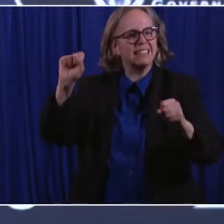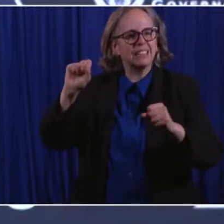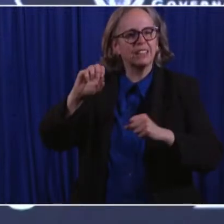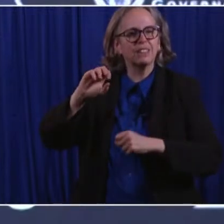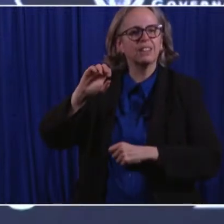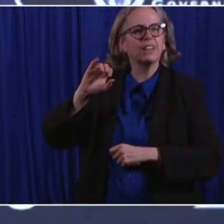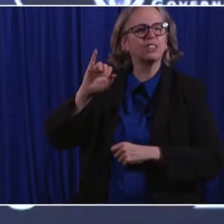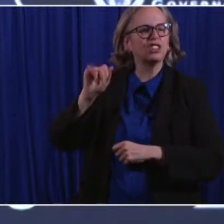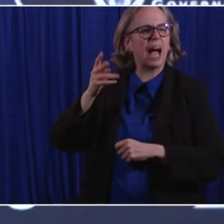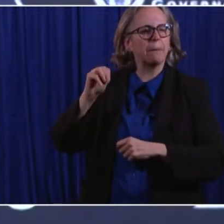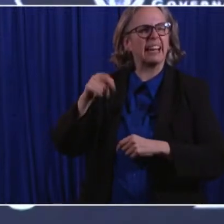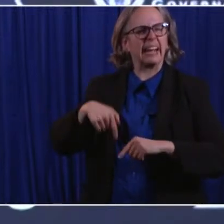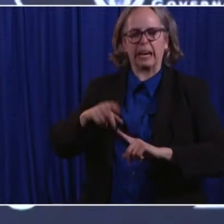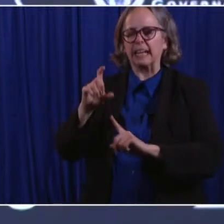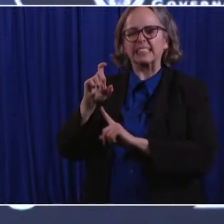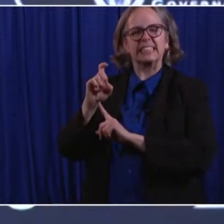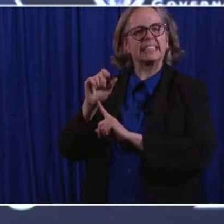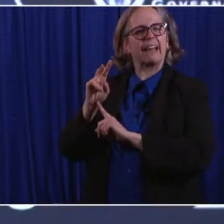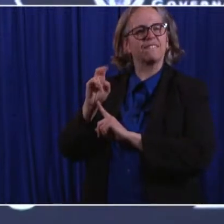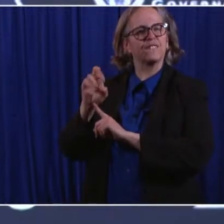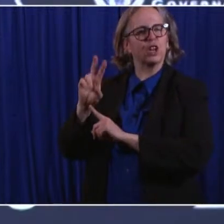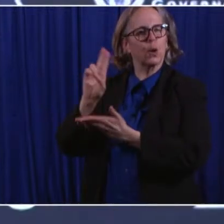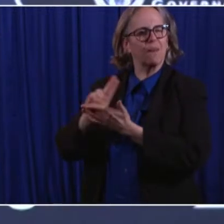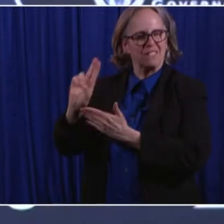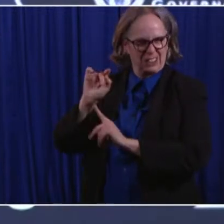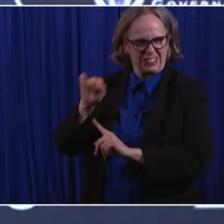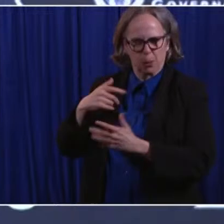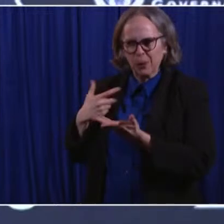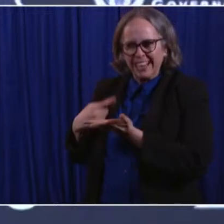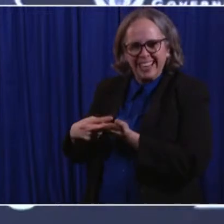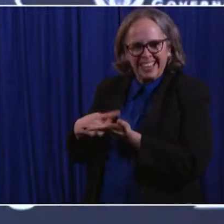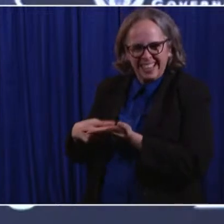were talking about college students. And,